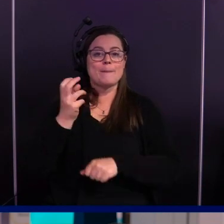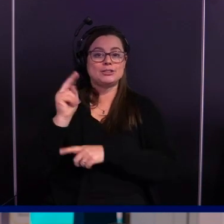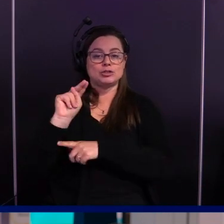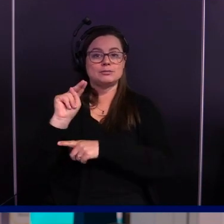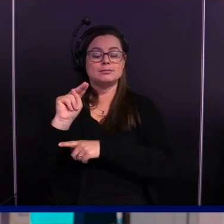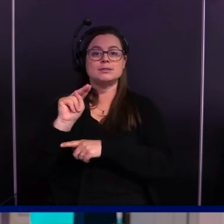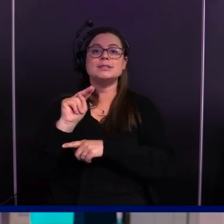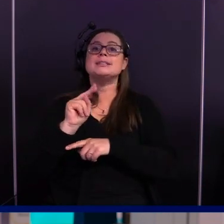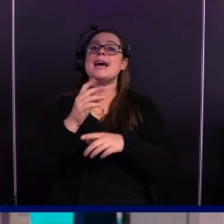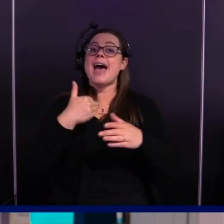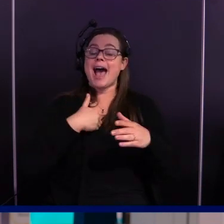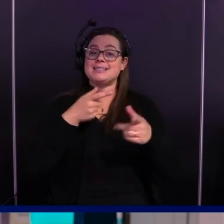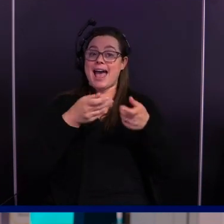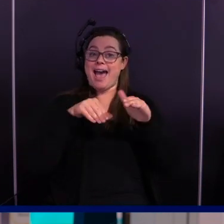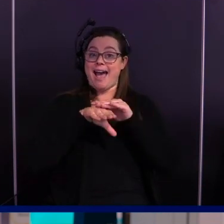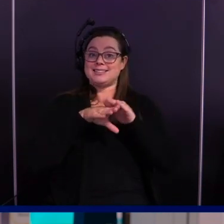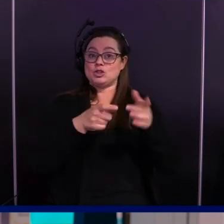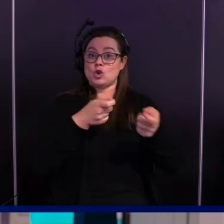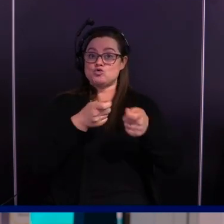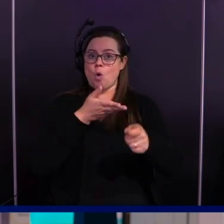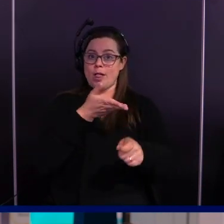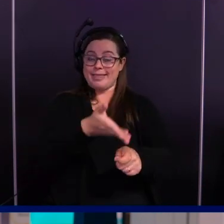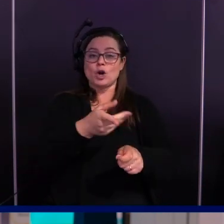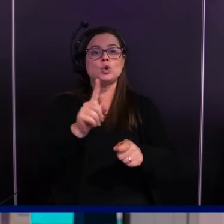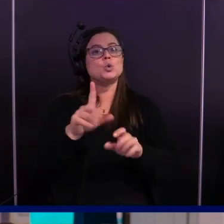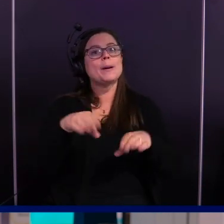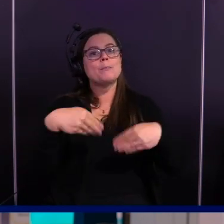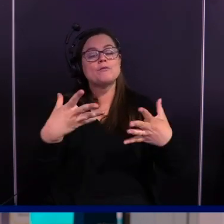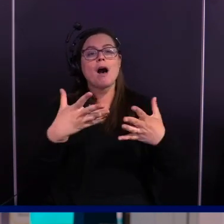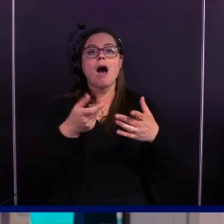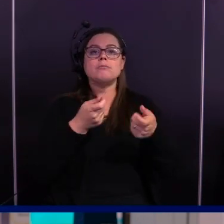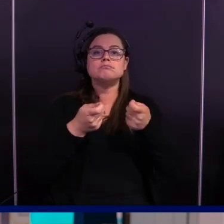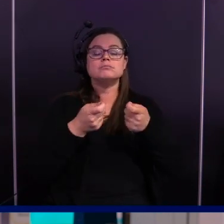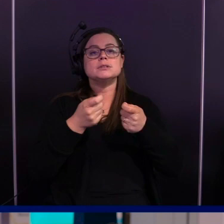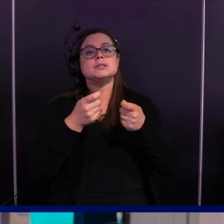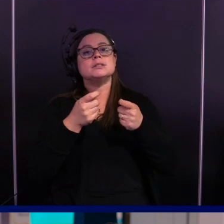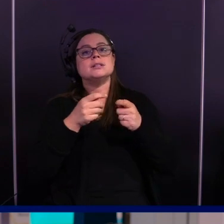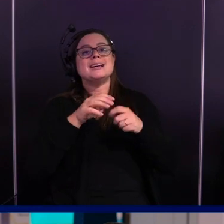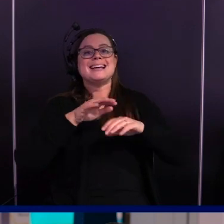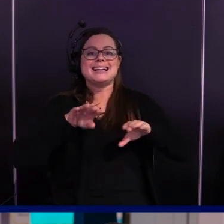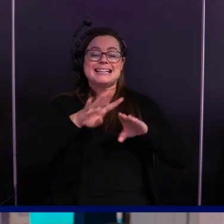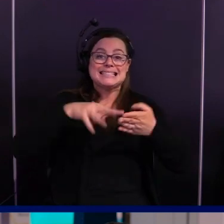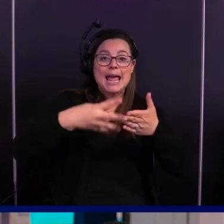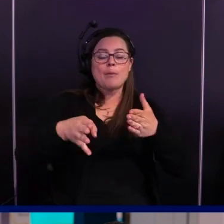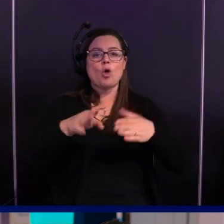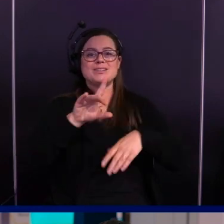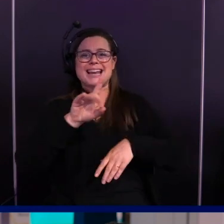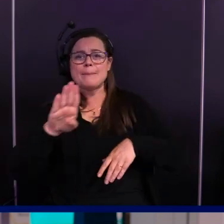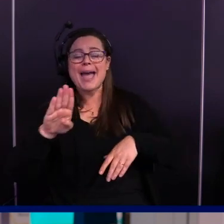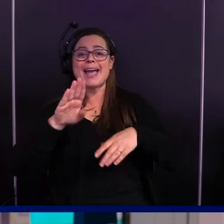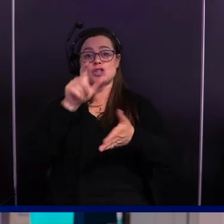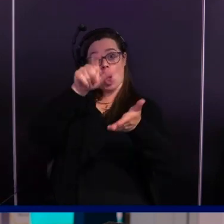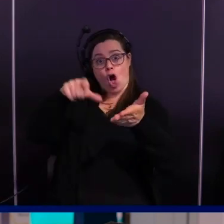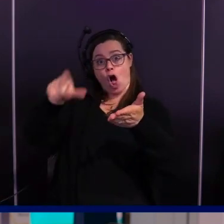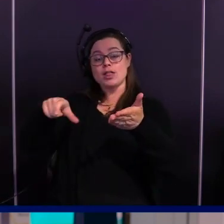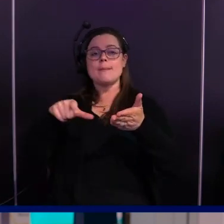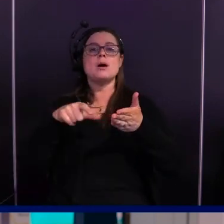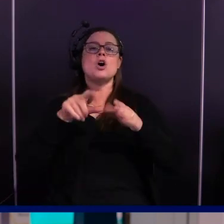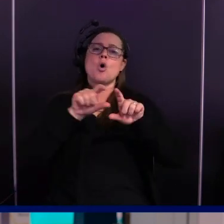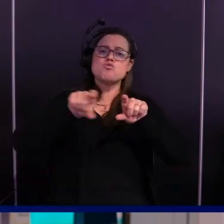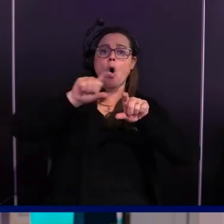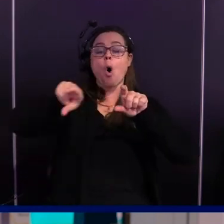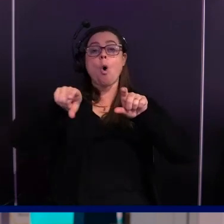access control, where you can provide the access at the table level, at the database level, at the column level, even at the row level if it